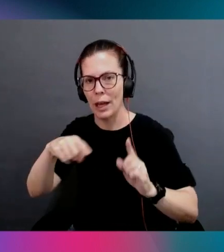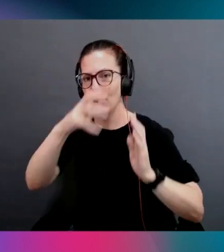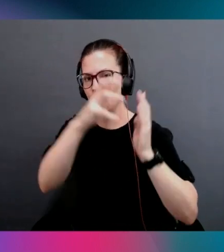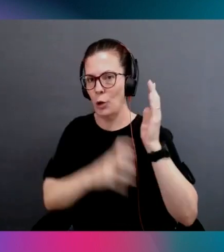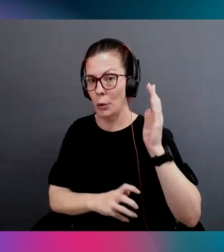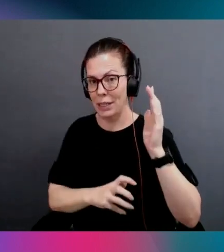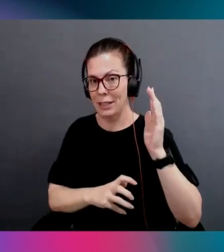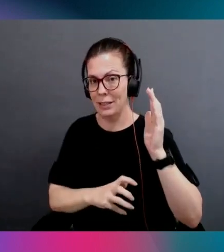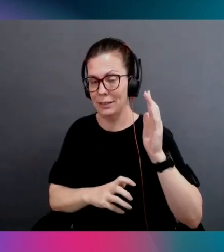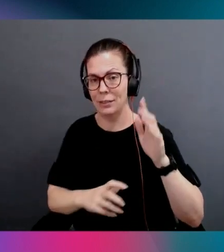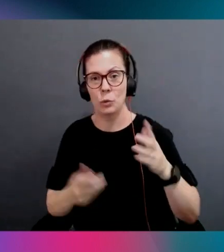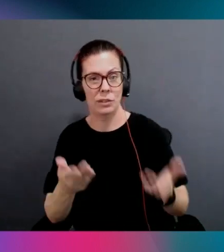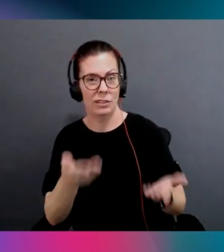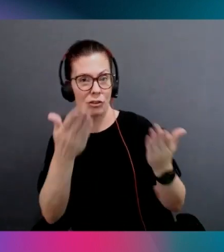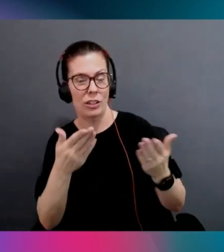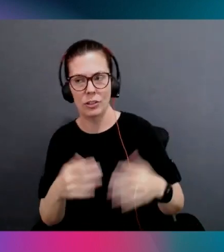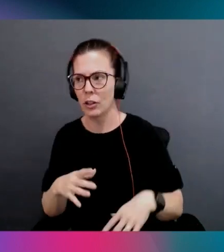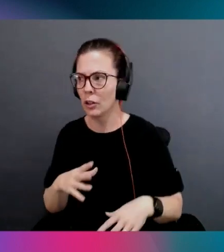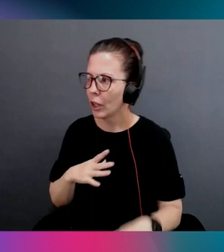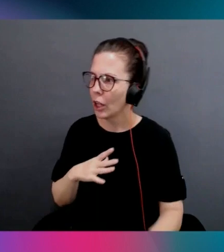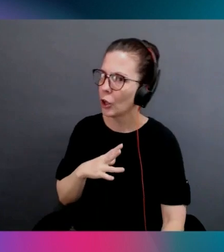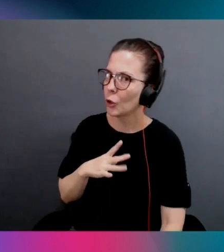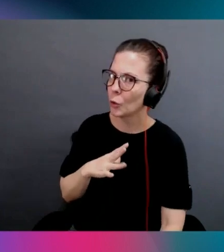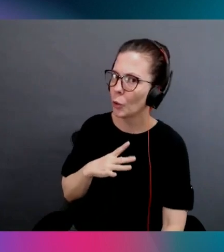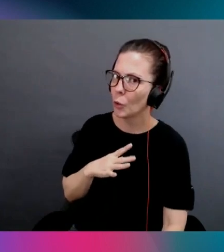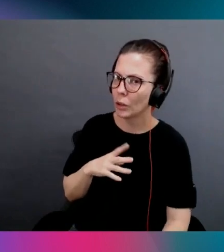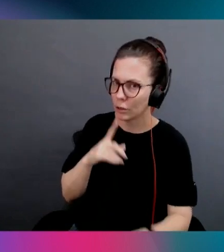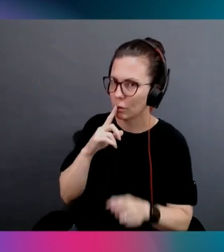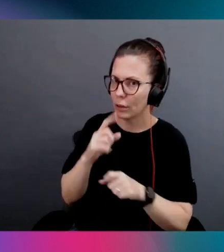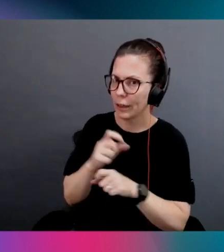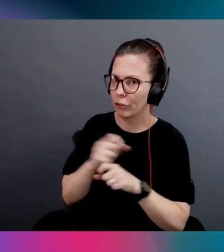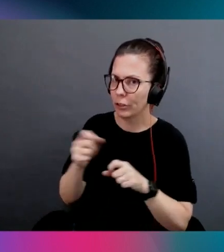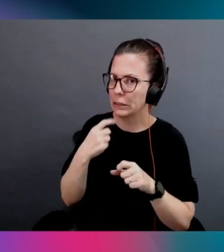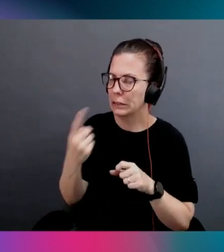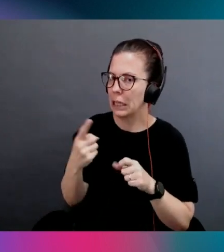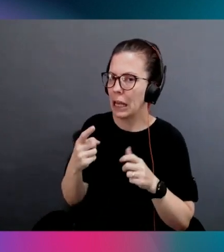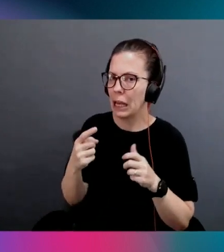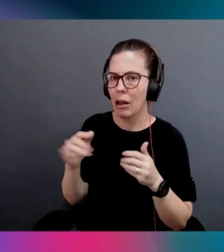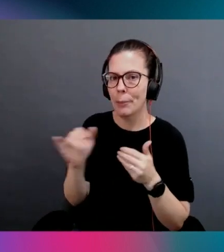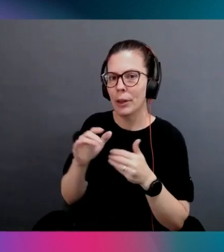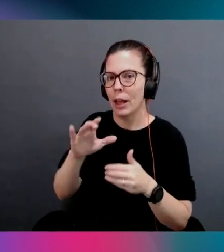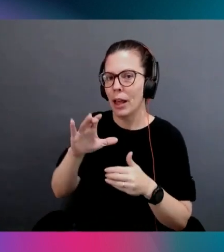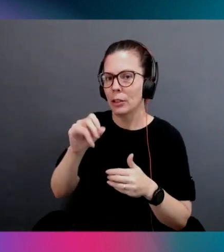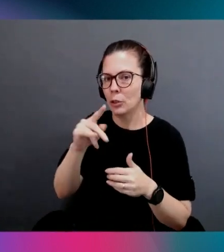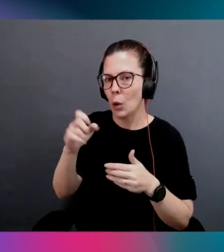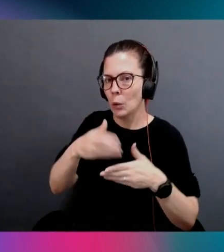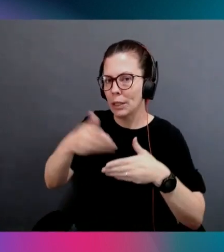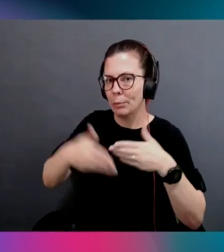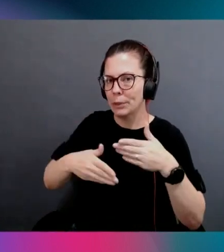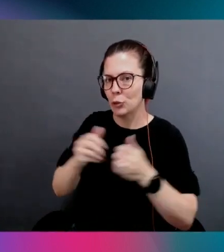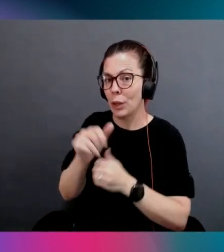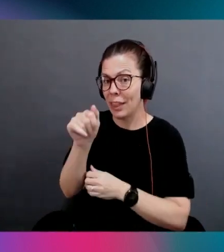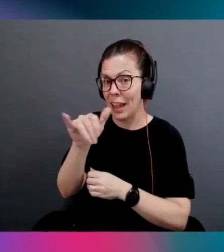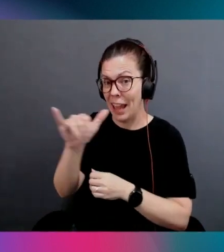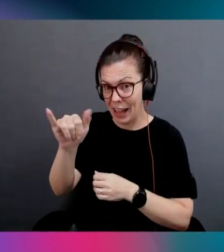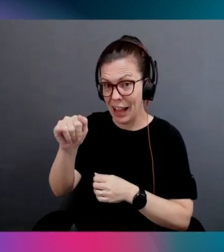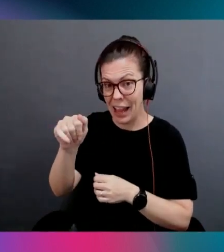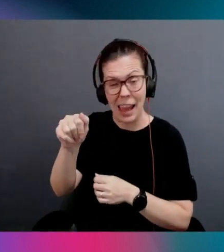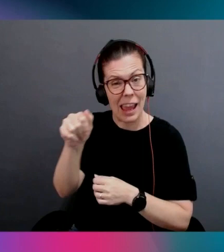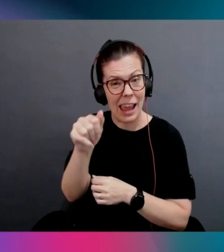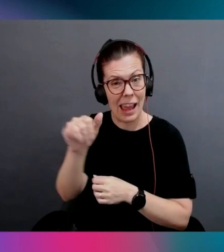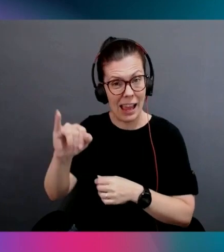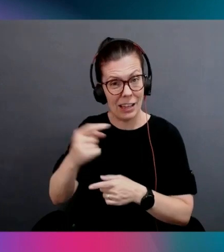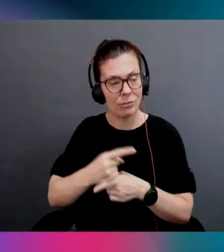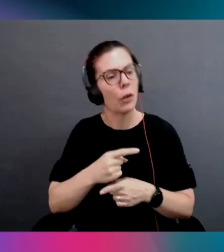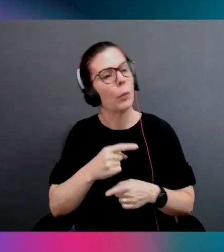is super cool. So you're literally saying you can get almost like code completion with AI inside of it. Well, I mean, code